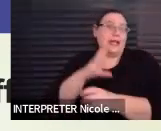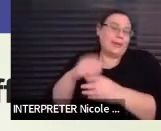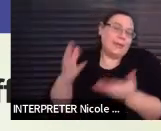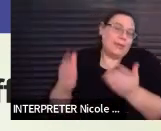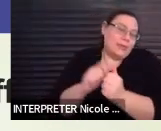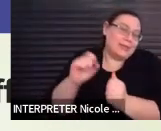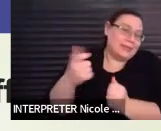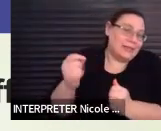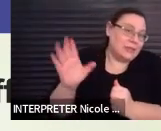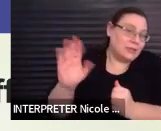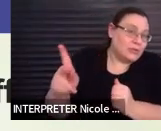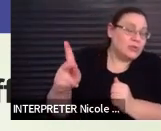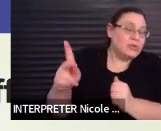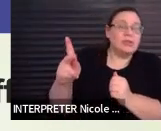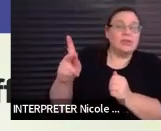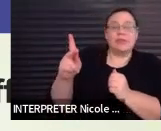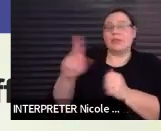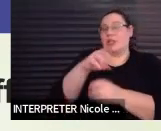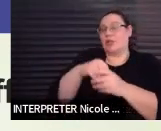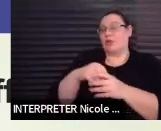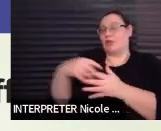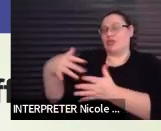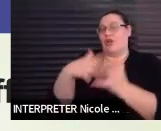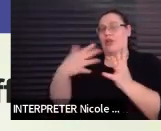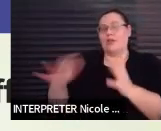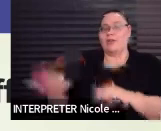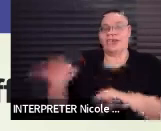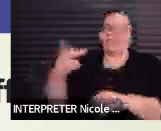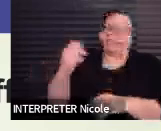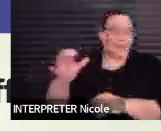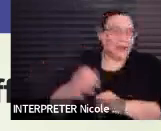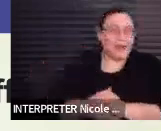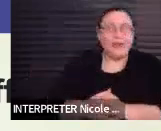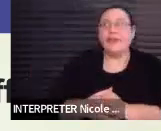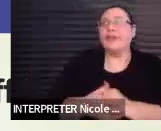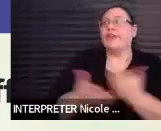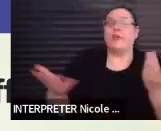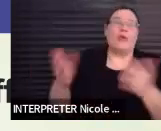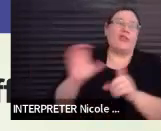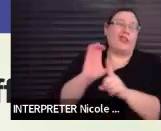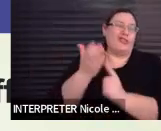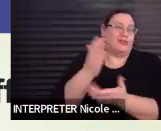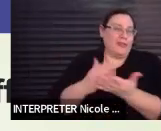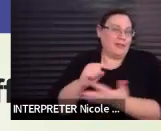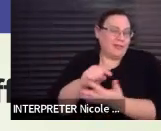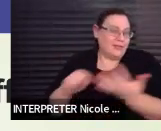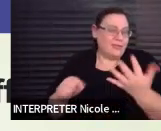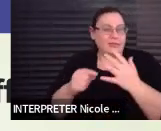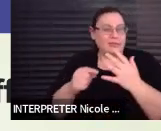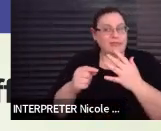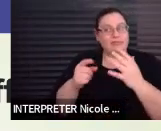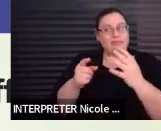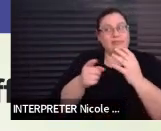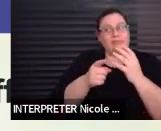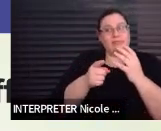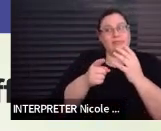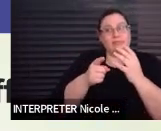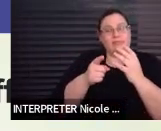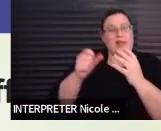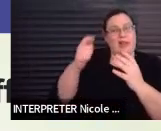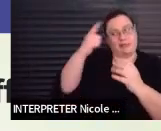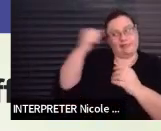textbook that featured scholars of color or cultural elements related that they got to choose on their